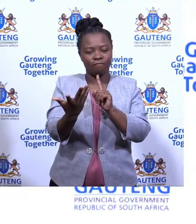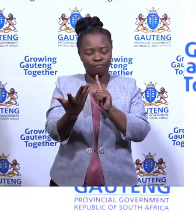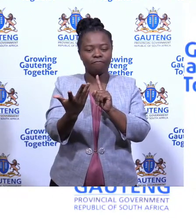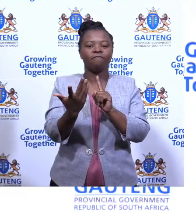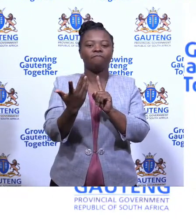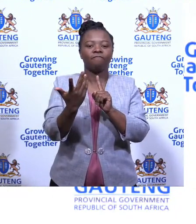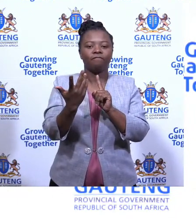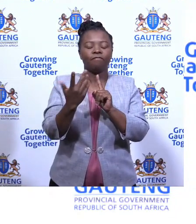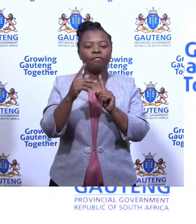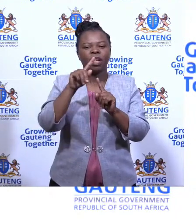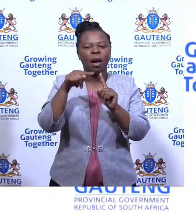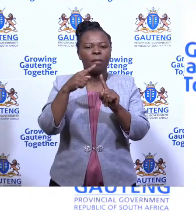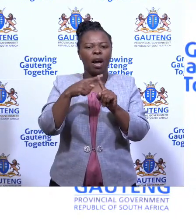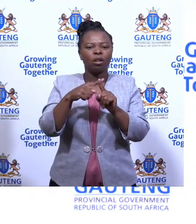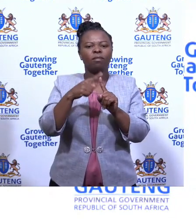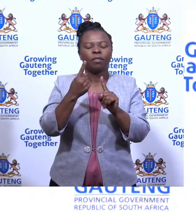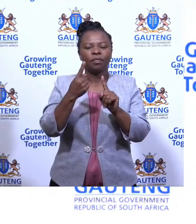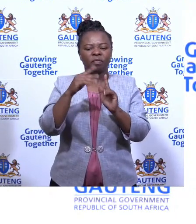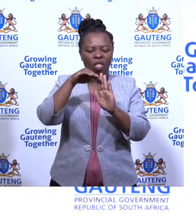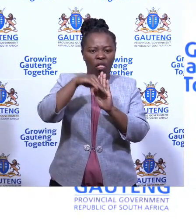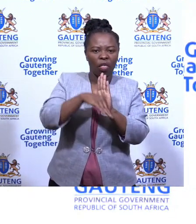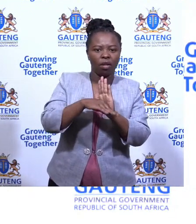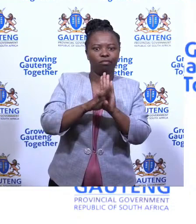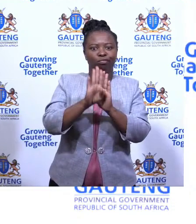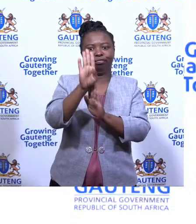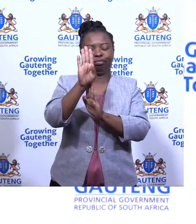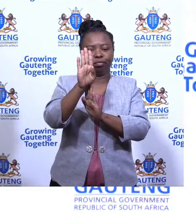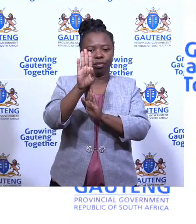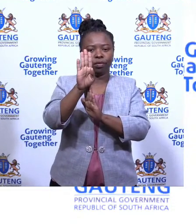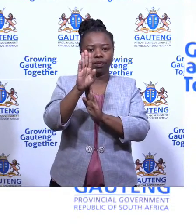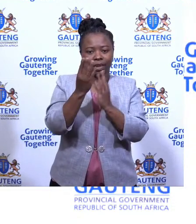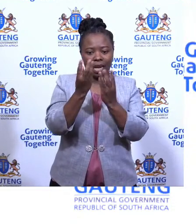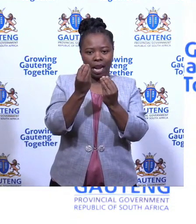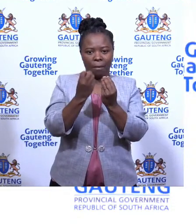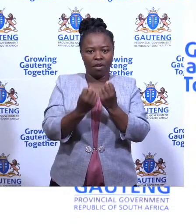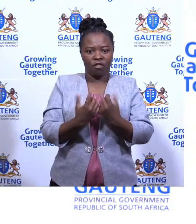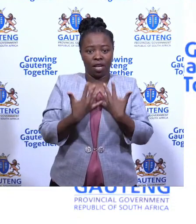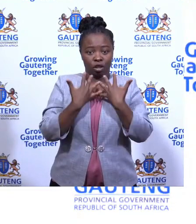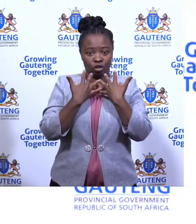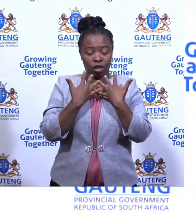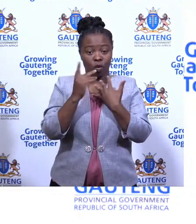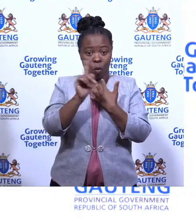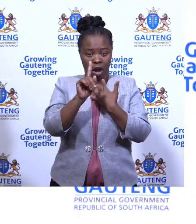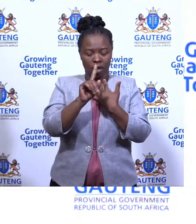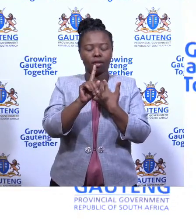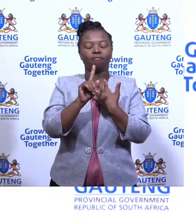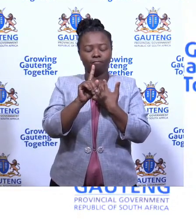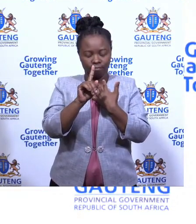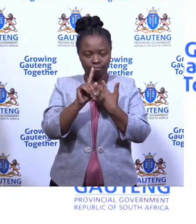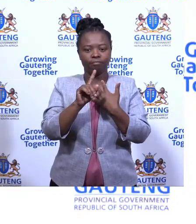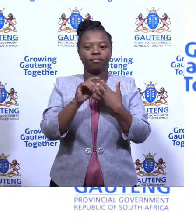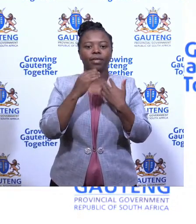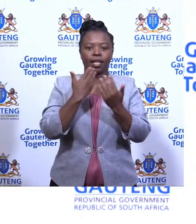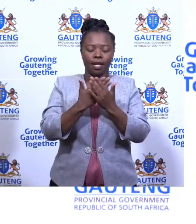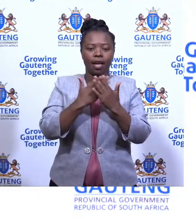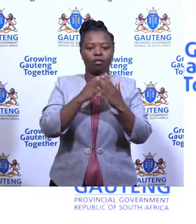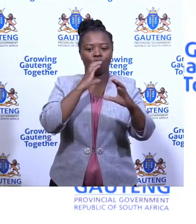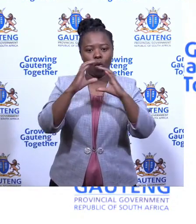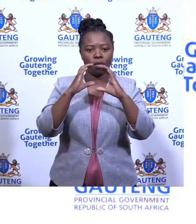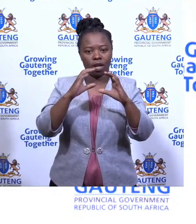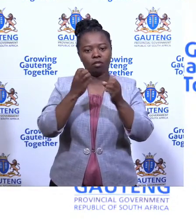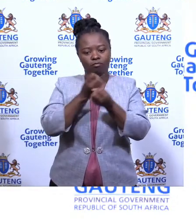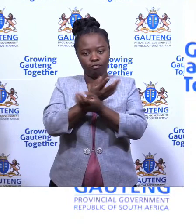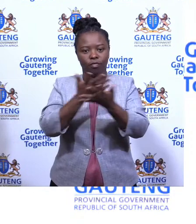a decline or decrease in the number of infections, we also want to be able to communicate